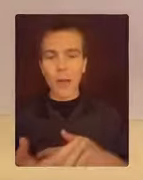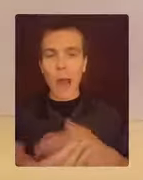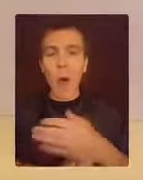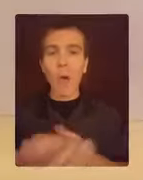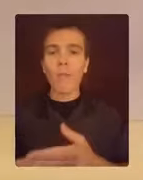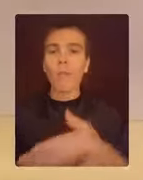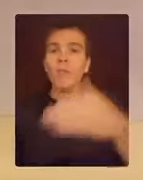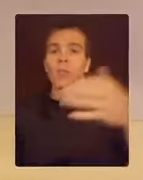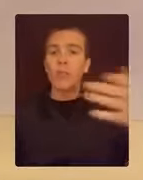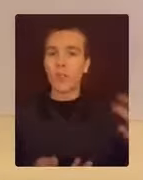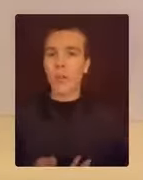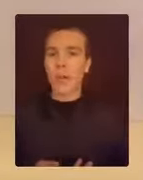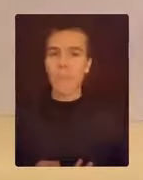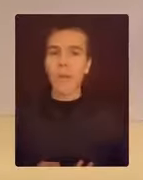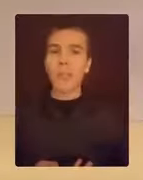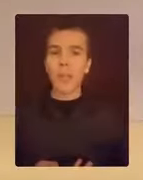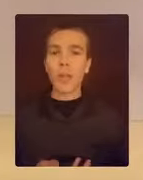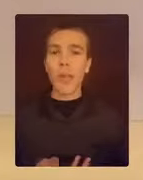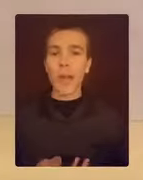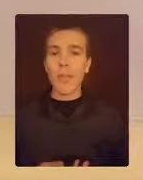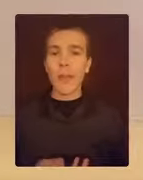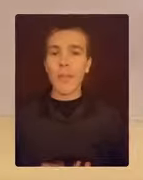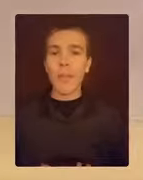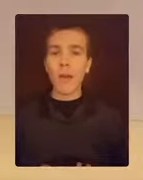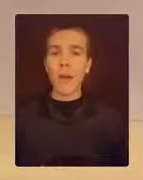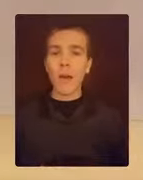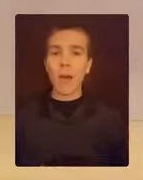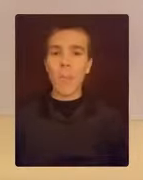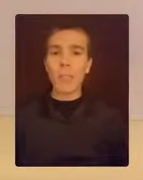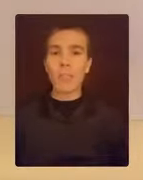switched out of a lucid dream. So